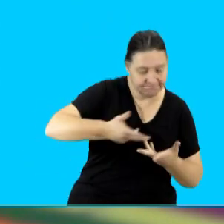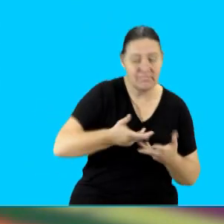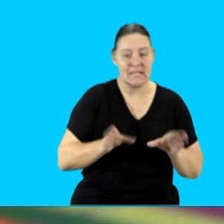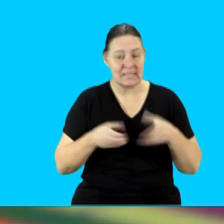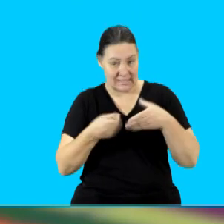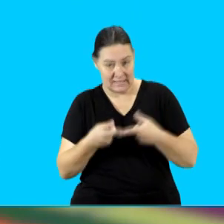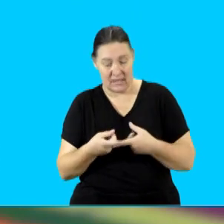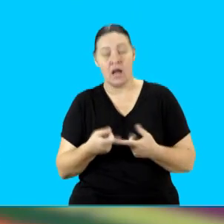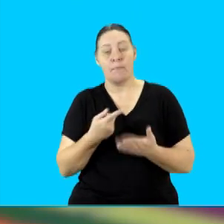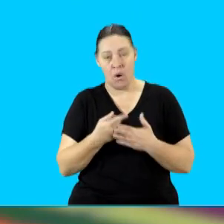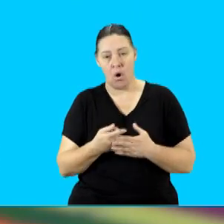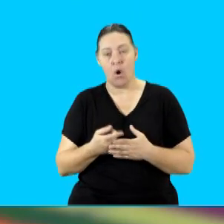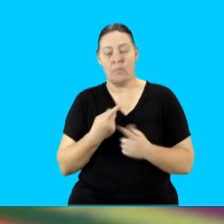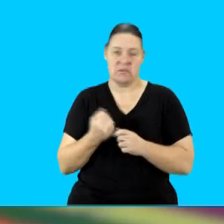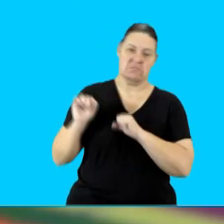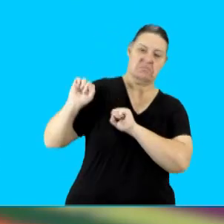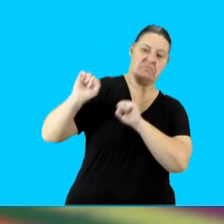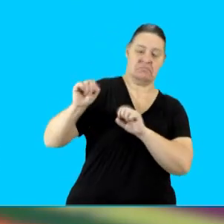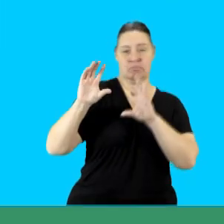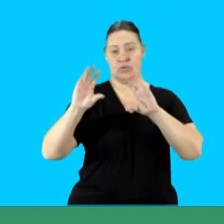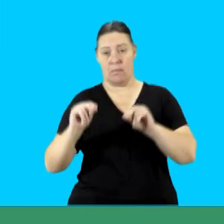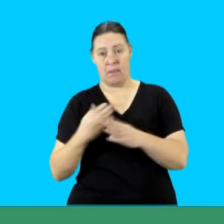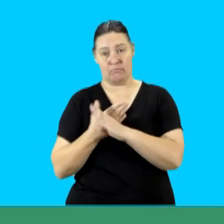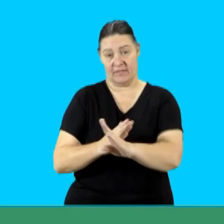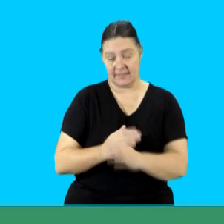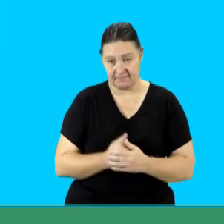they prevent industrial actions from occurring.